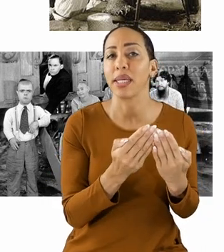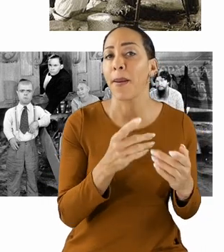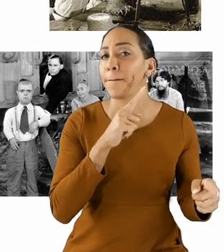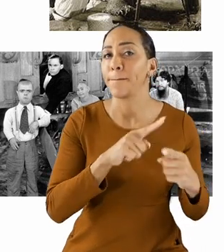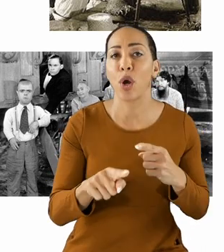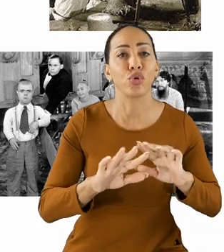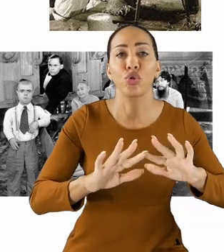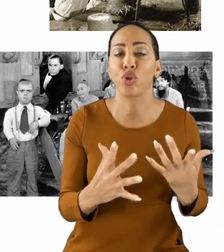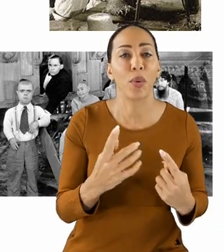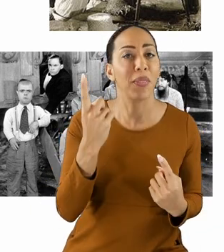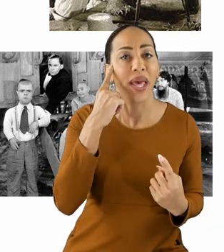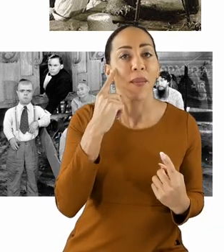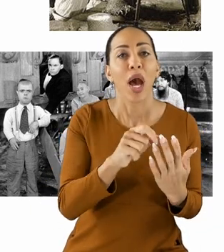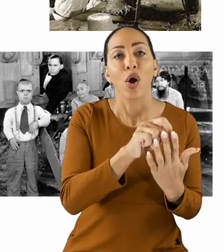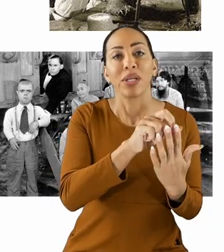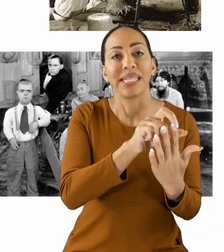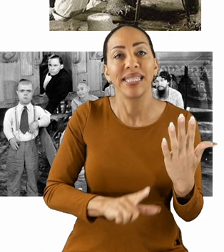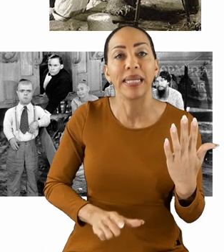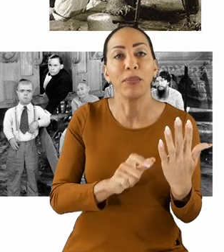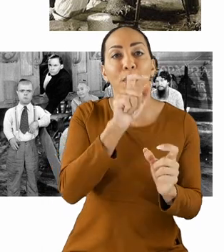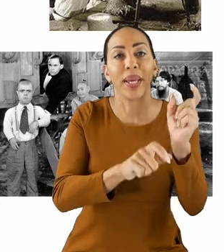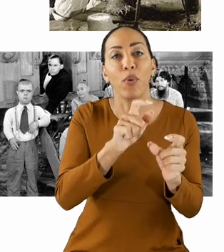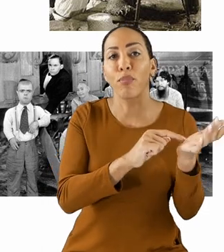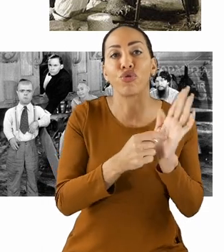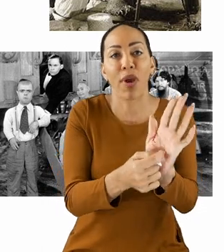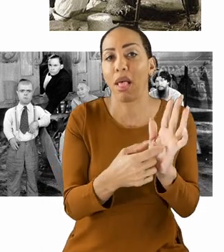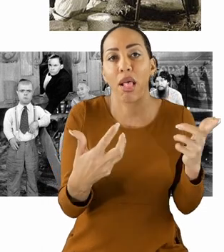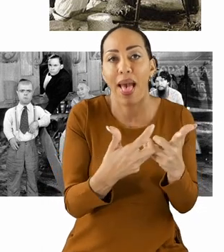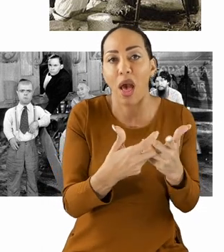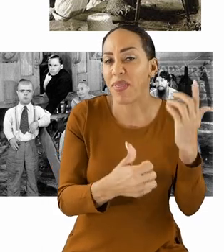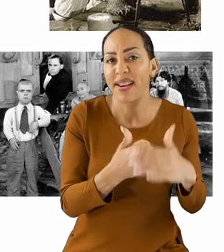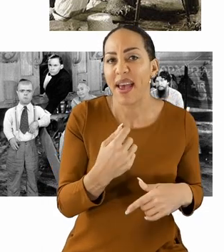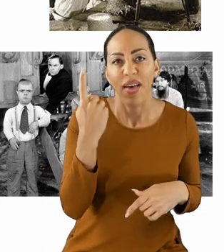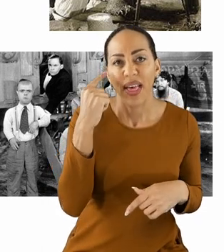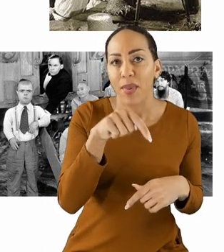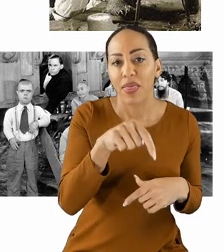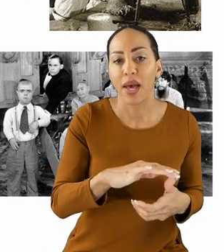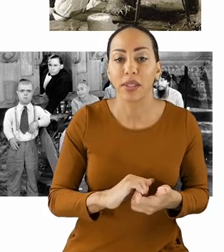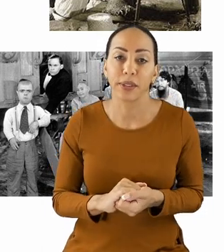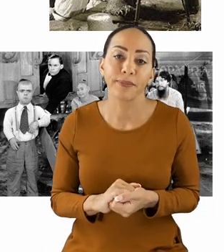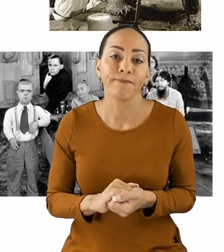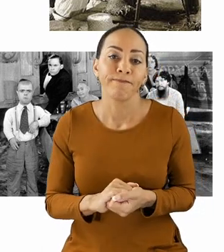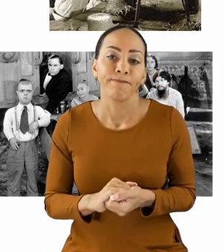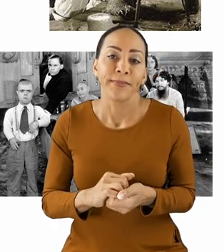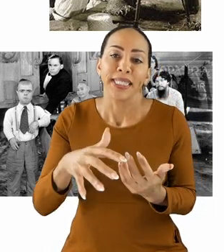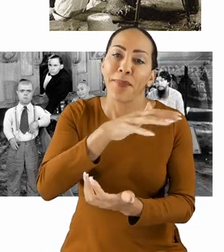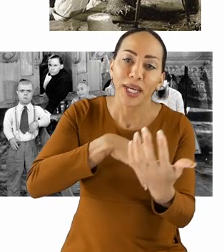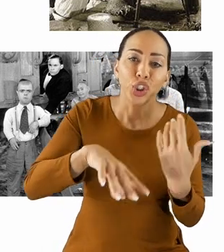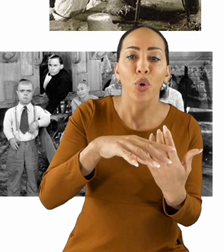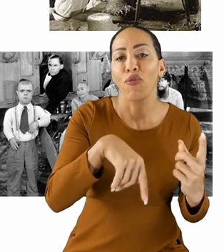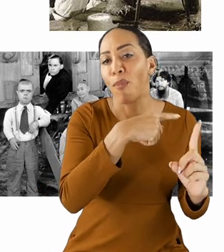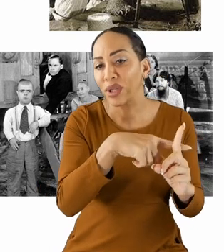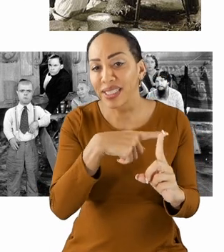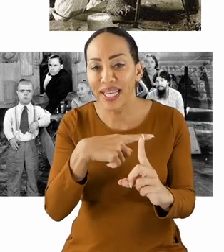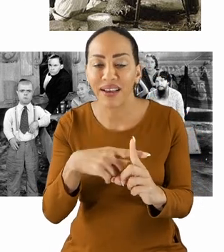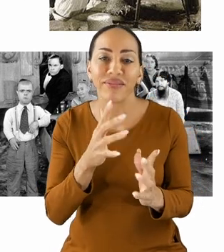curriculum on media studies, but most media studies don't actually look at portrayal of disability at all. And, you know,